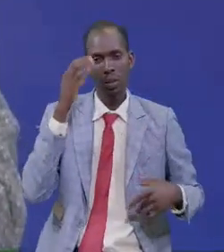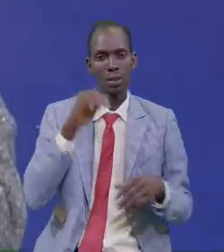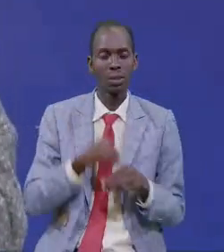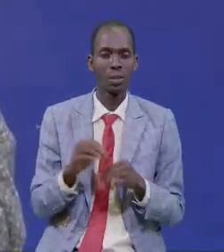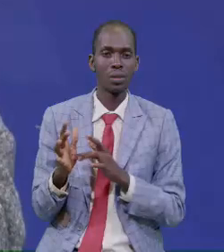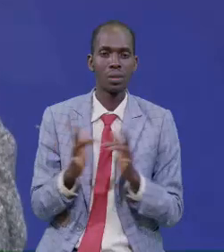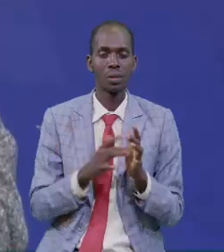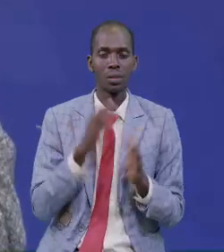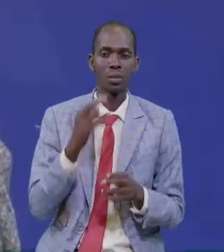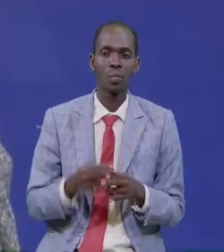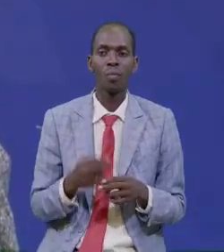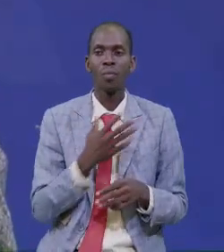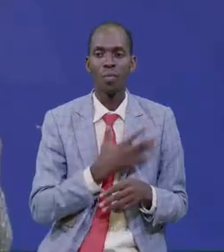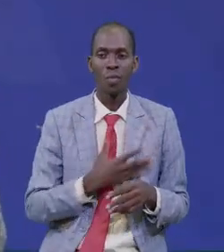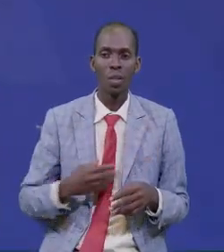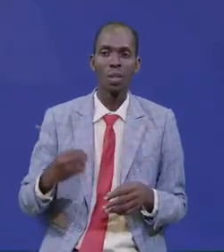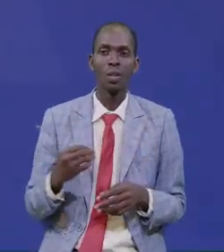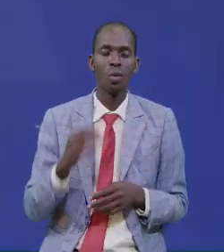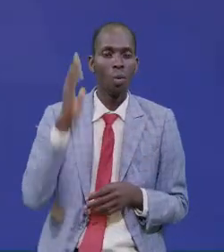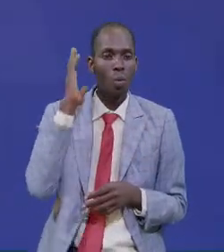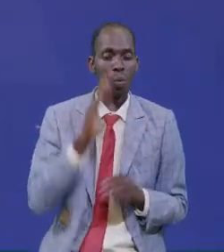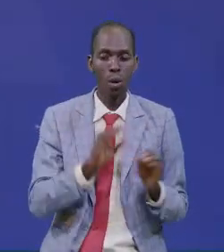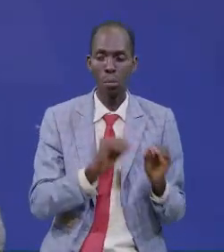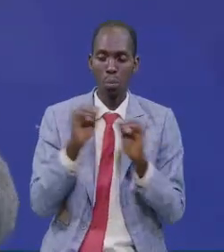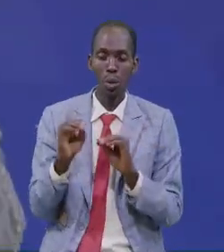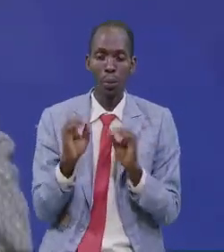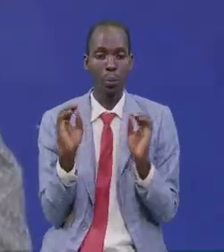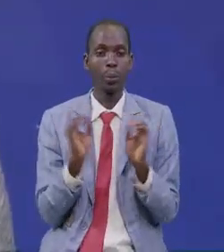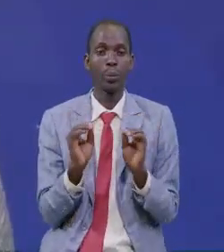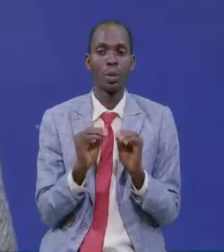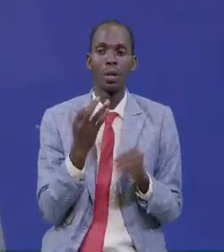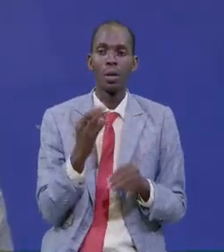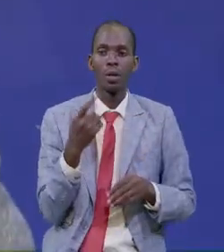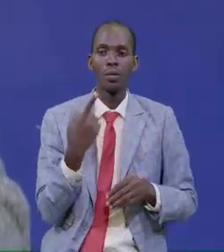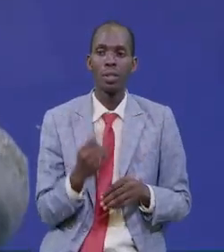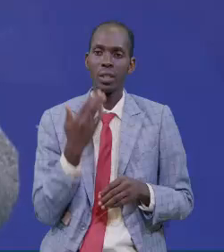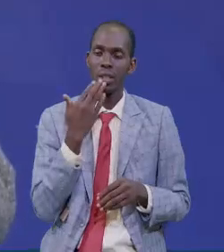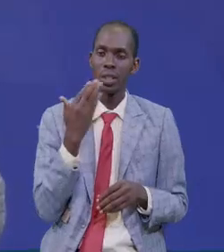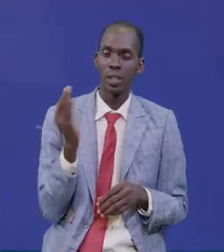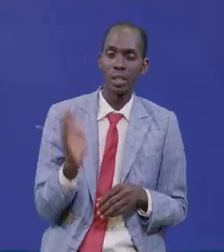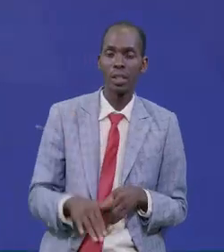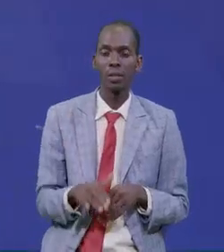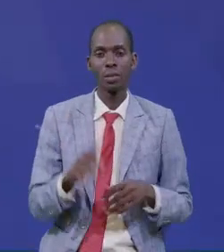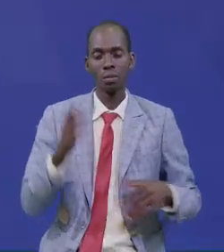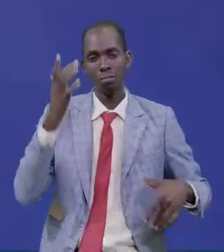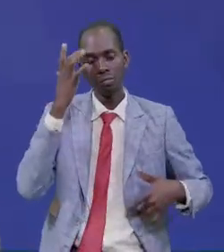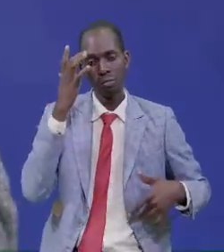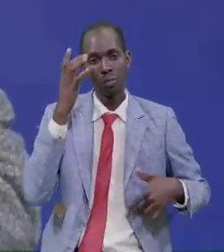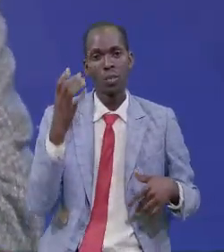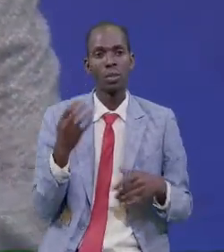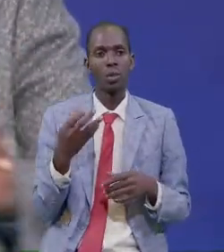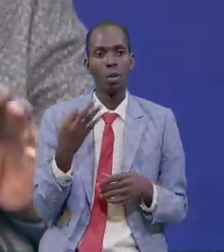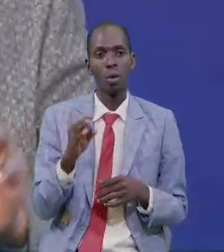and will put none of the evil diseases of Egypt which thou